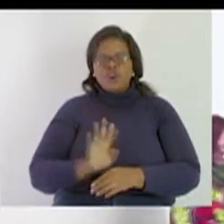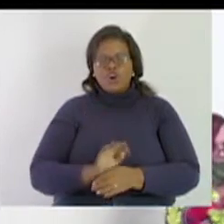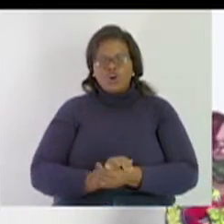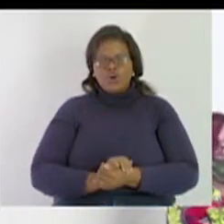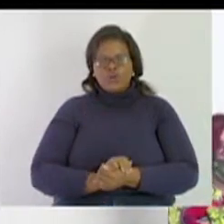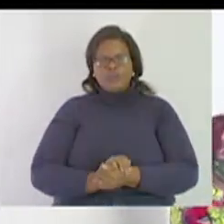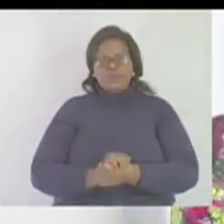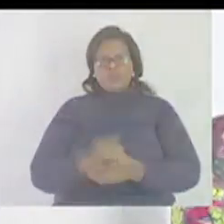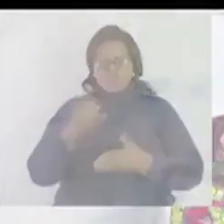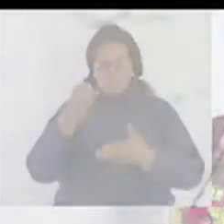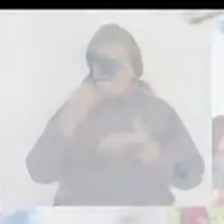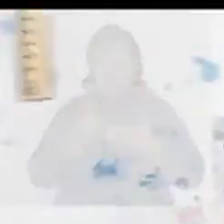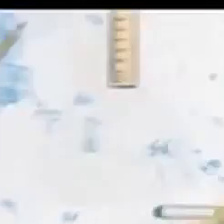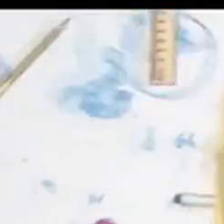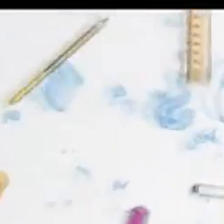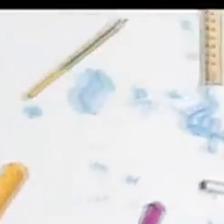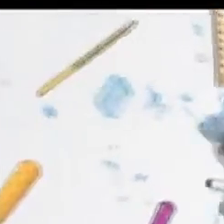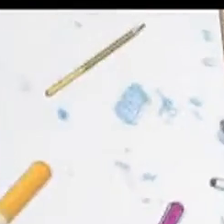564.